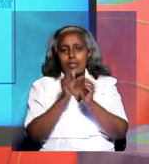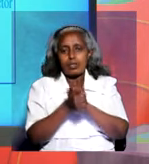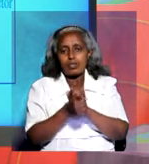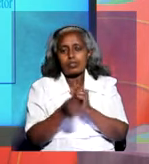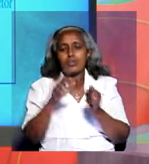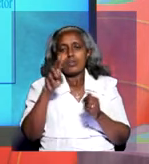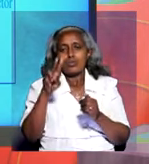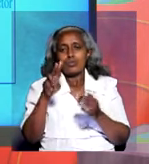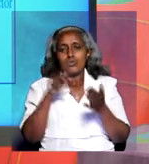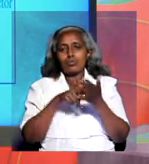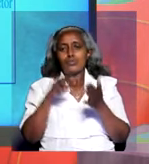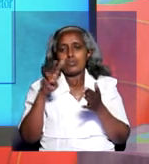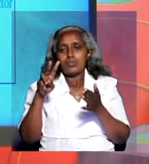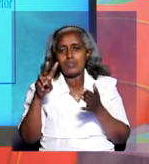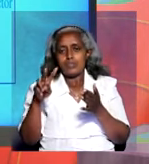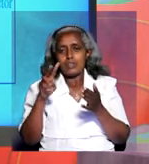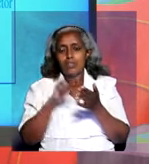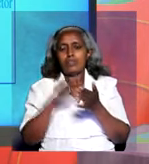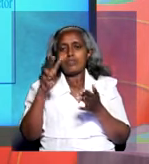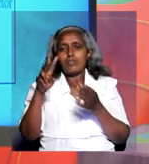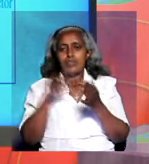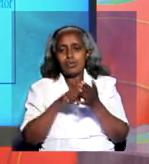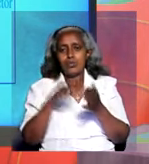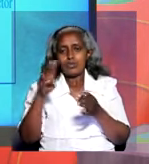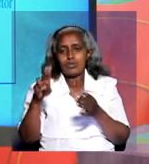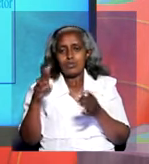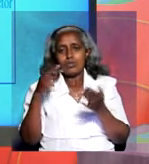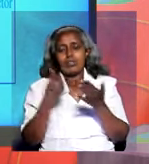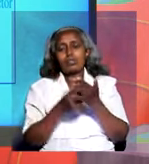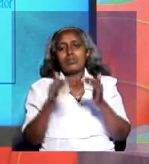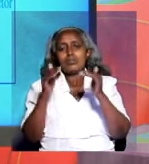V and V dot U are equal.